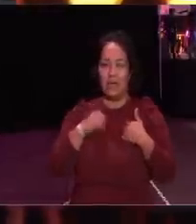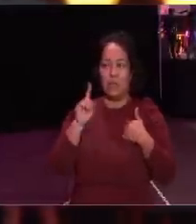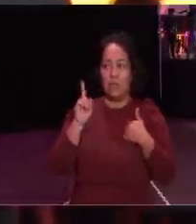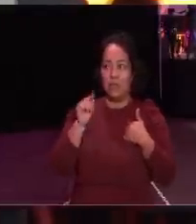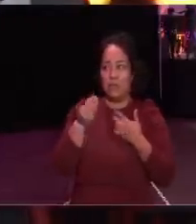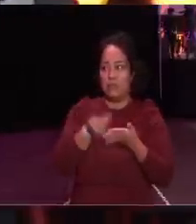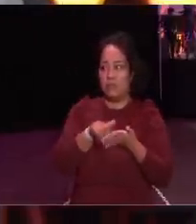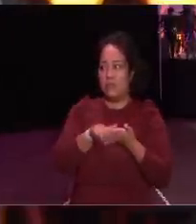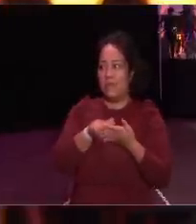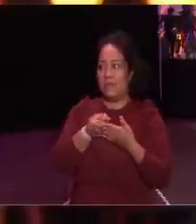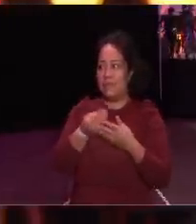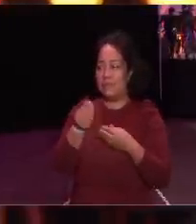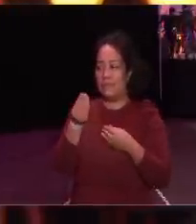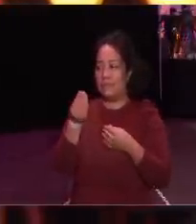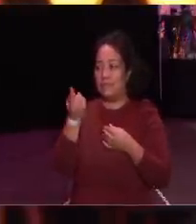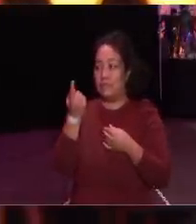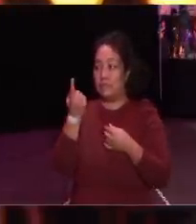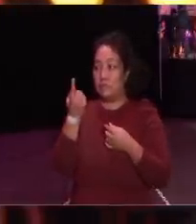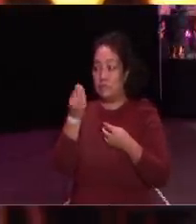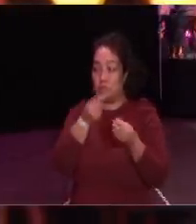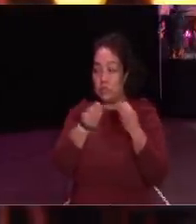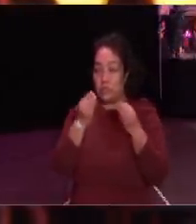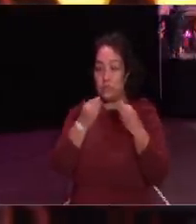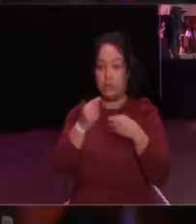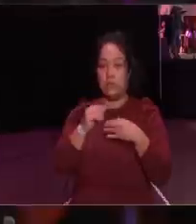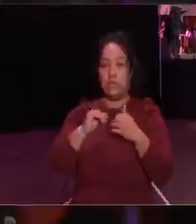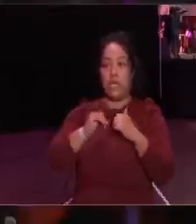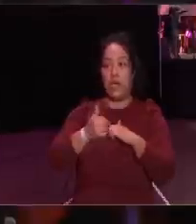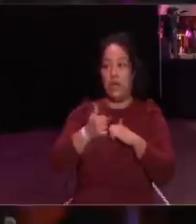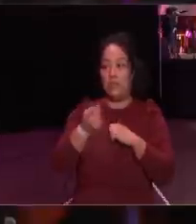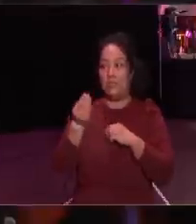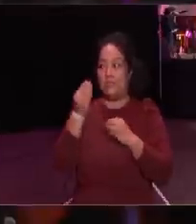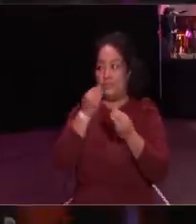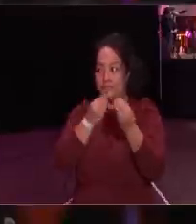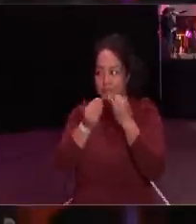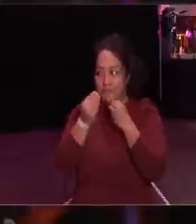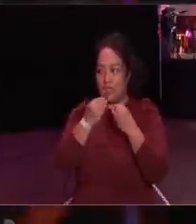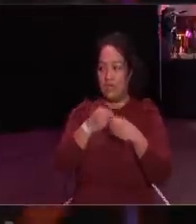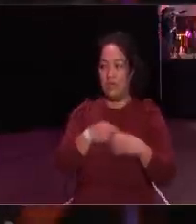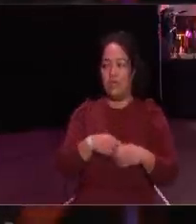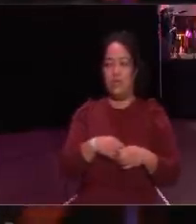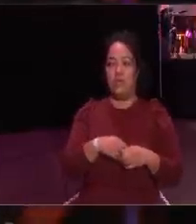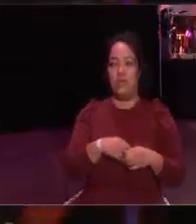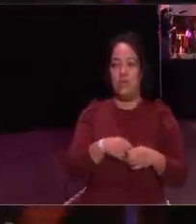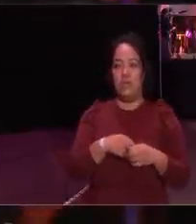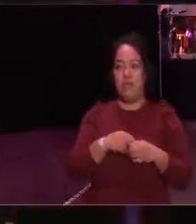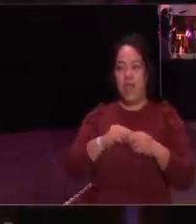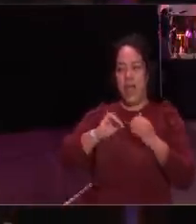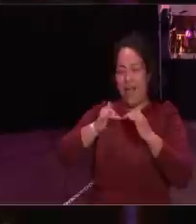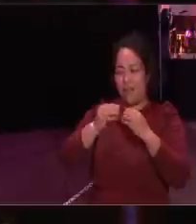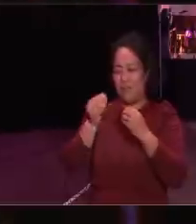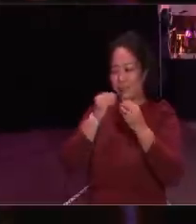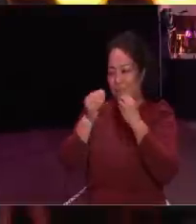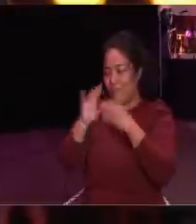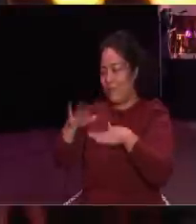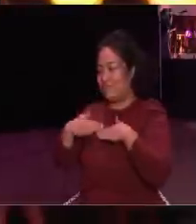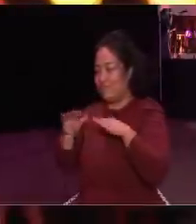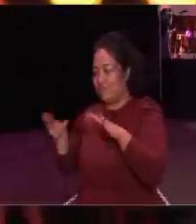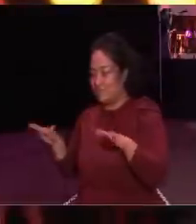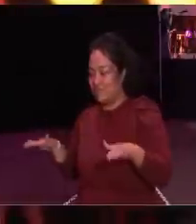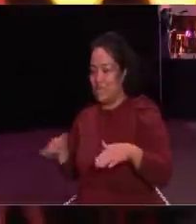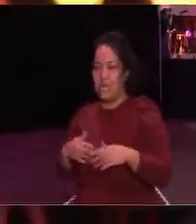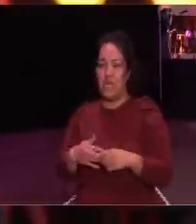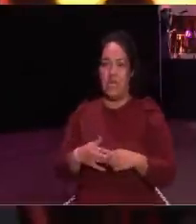money going to come to eat? ¿Y cómo me voy a alimentar? And how will I be fed? ¿Y cómo voy a alimentar a mis hijos? And how will I feed my children?